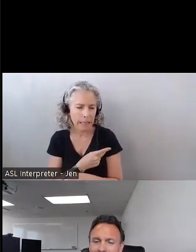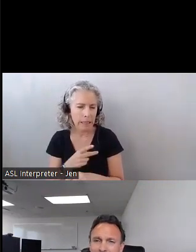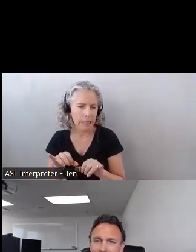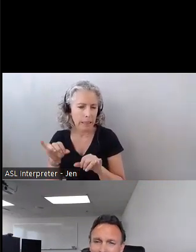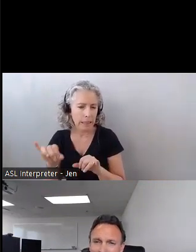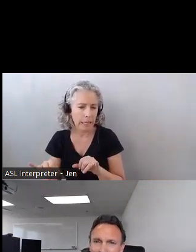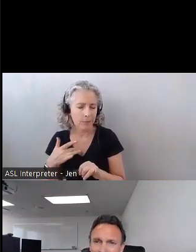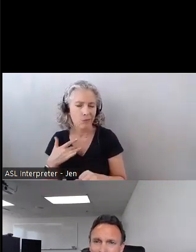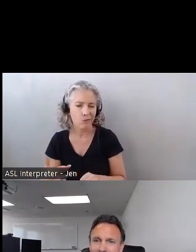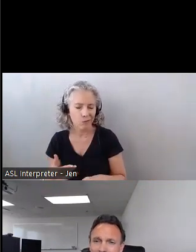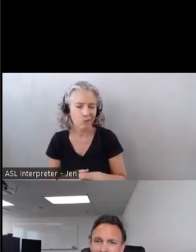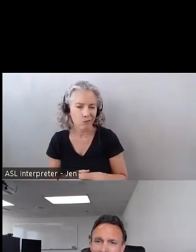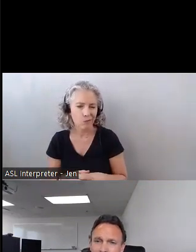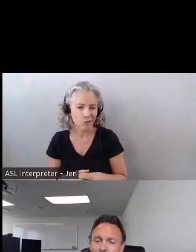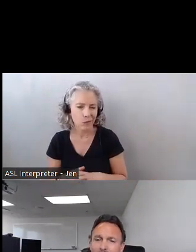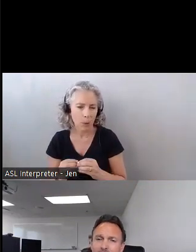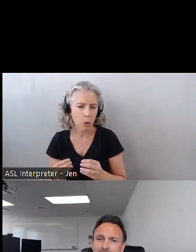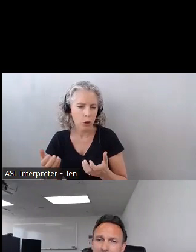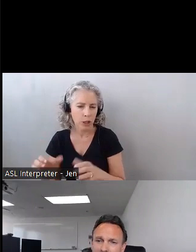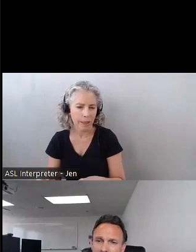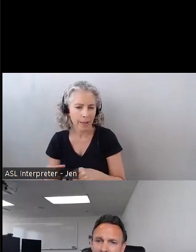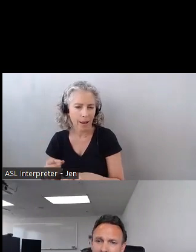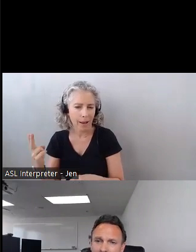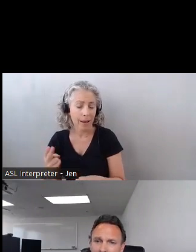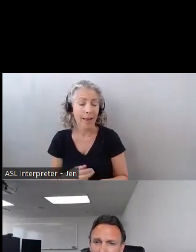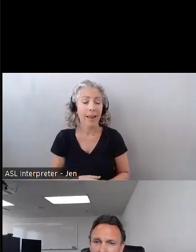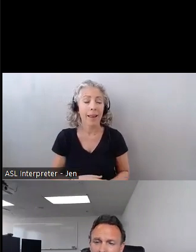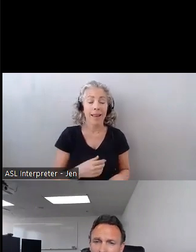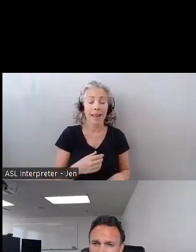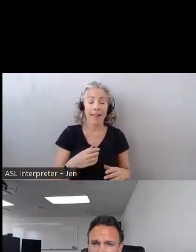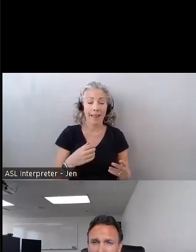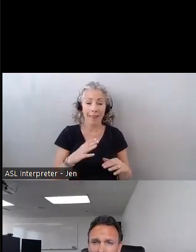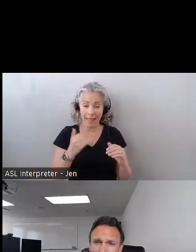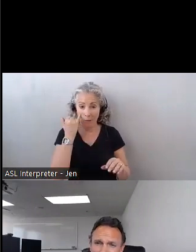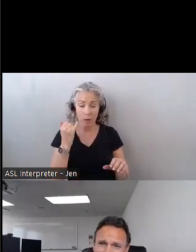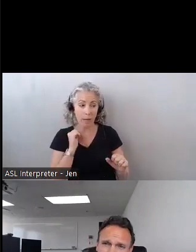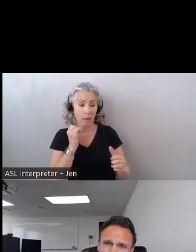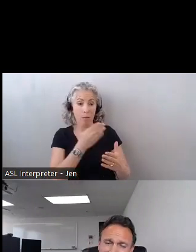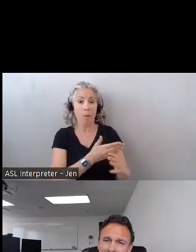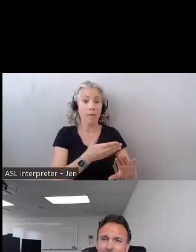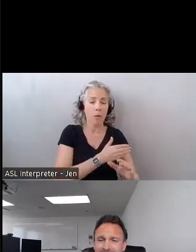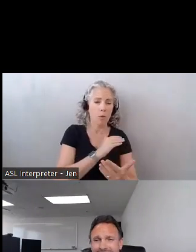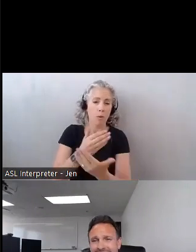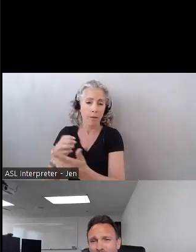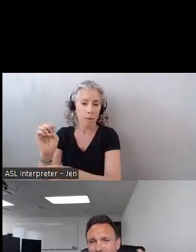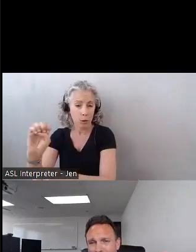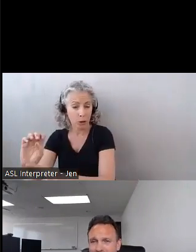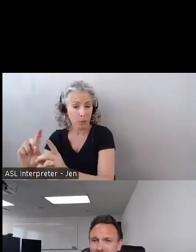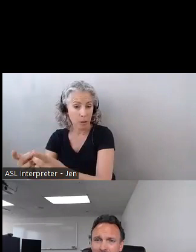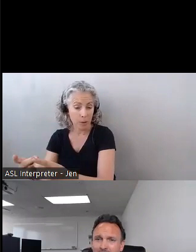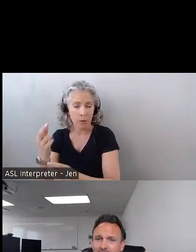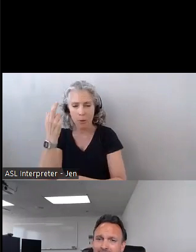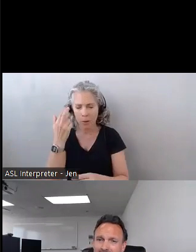occurring is much greater than if we can intervene prior to them making it to that emergency department. That's the reason that we've created this network